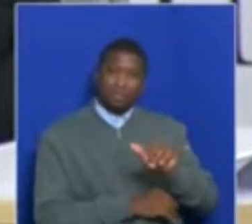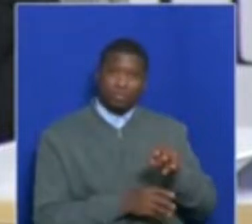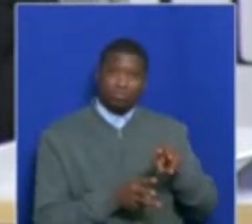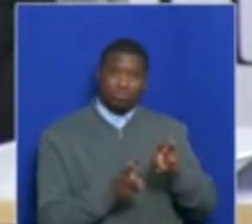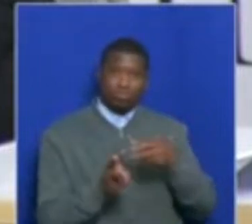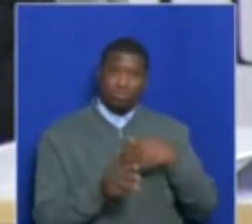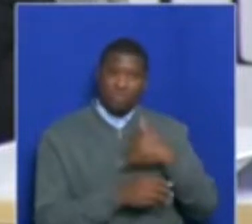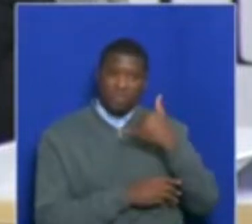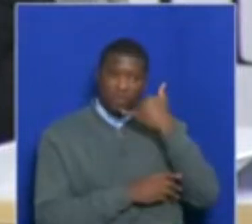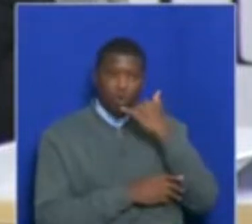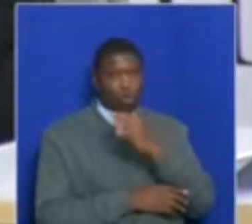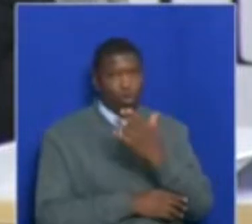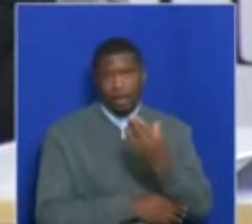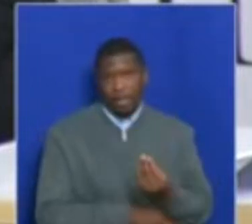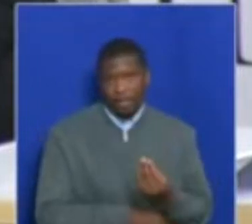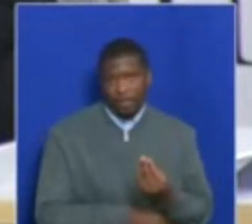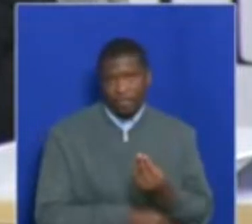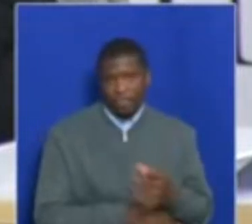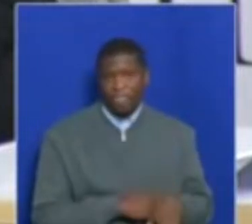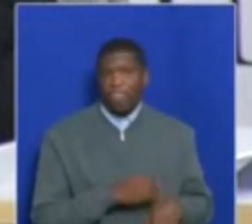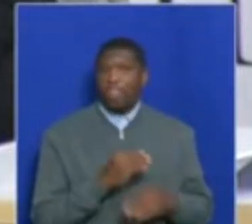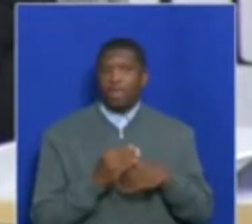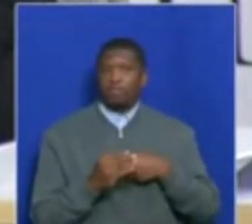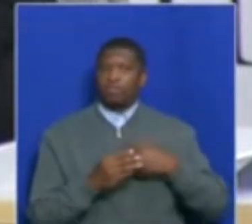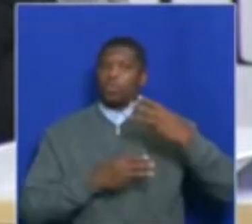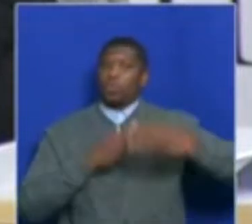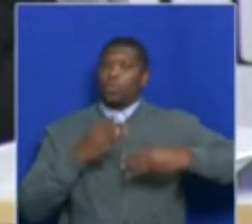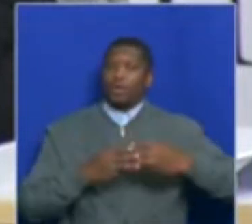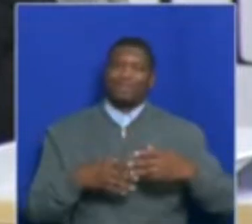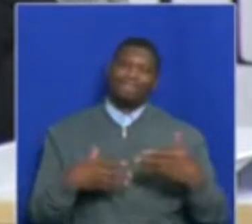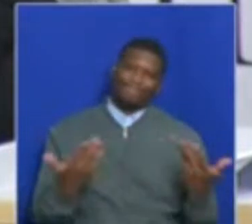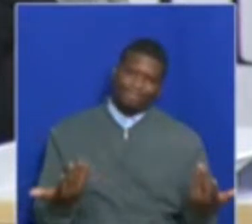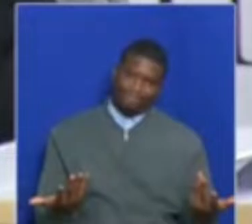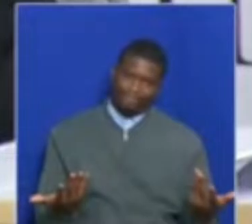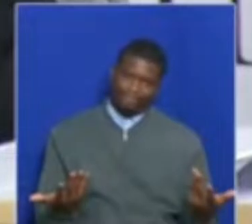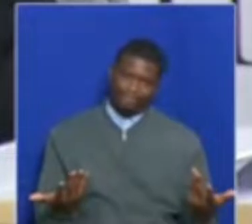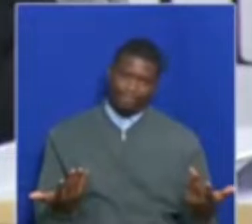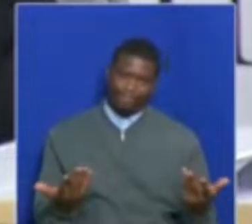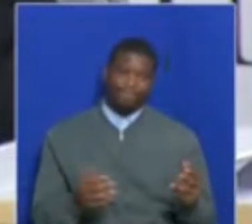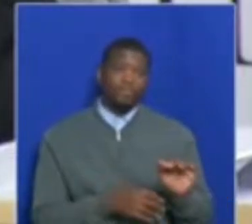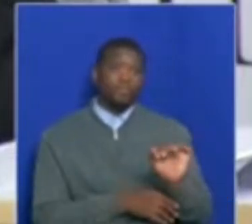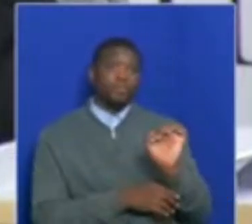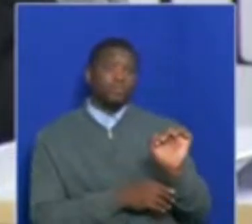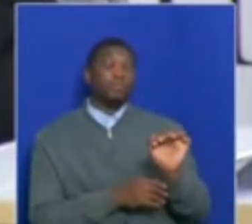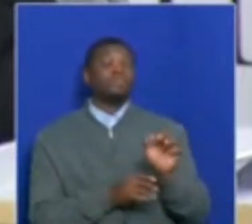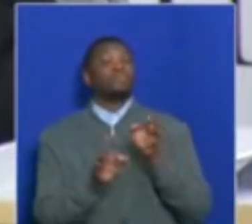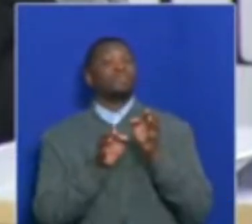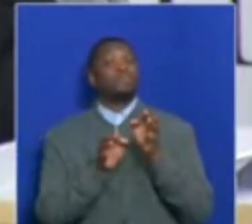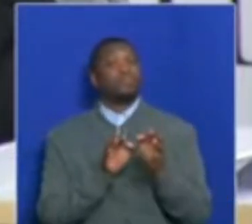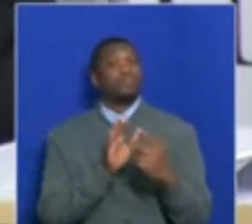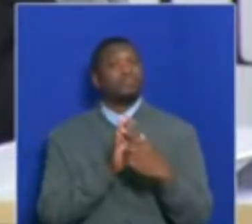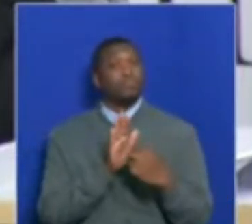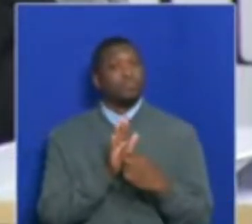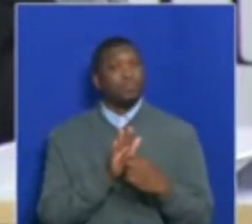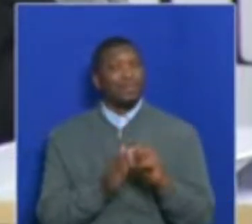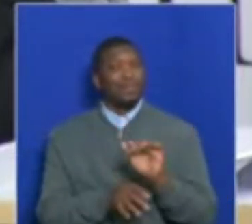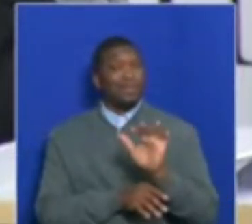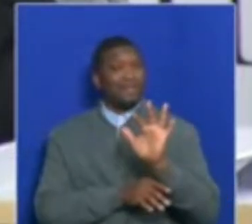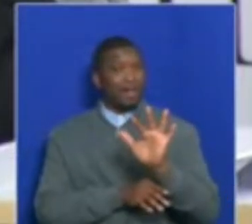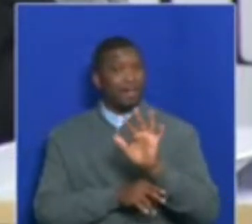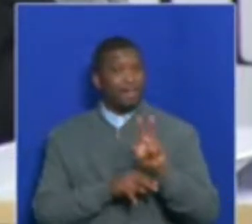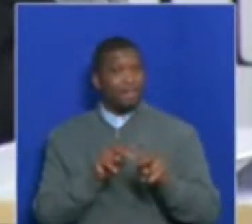I'm currently unemployed. It states on the 5th of February